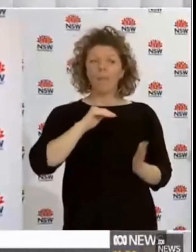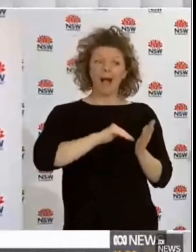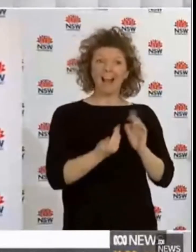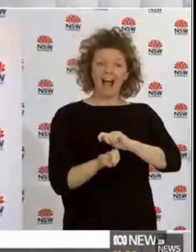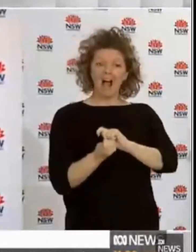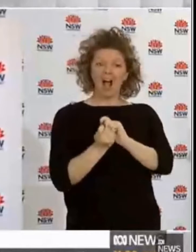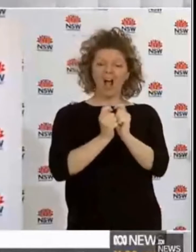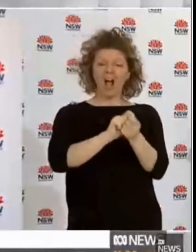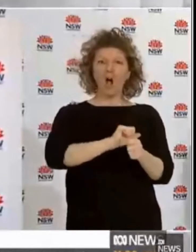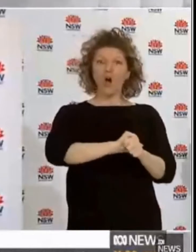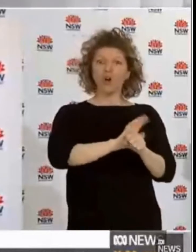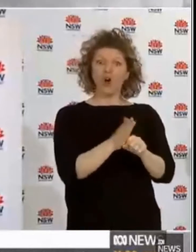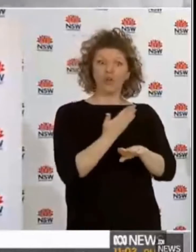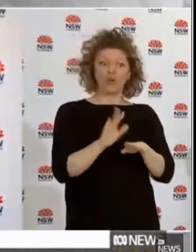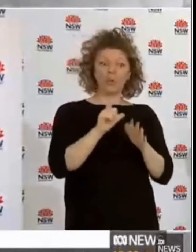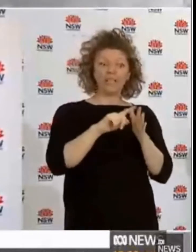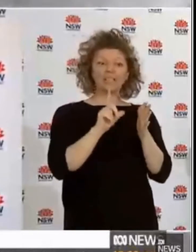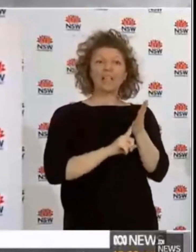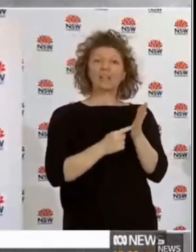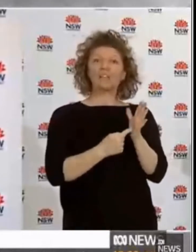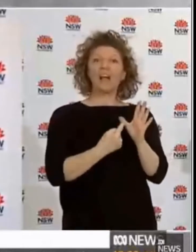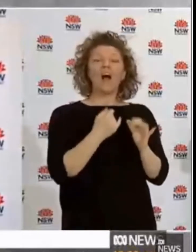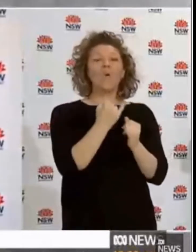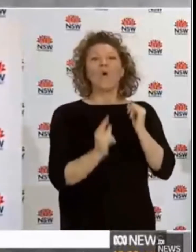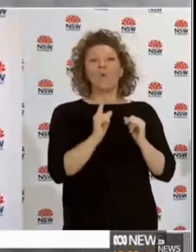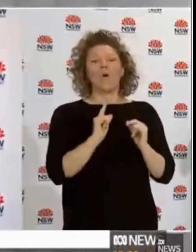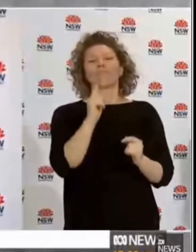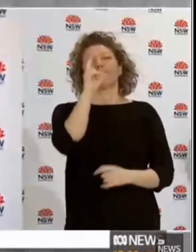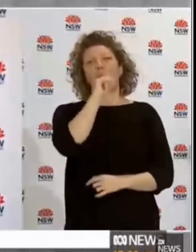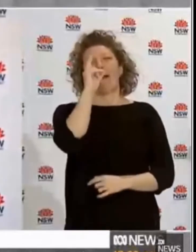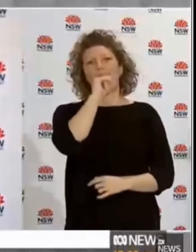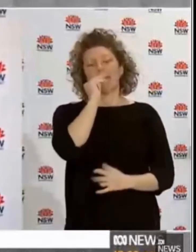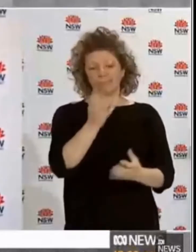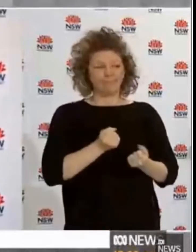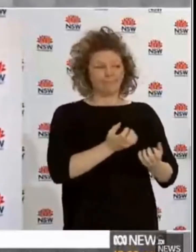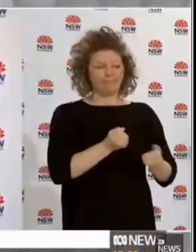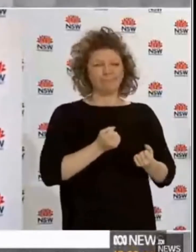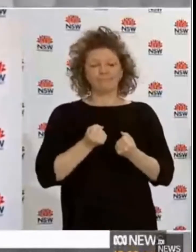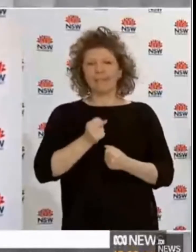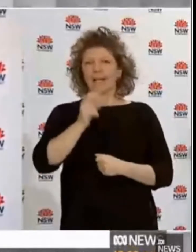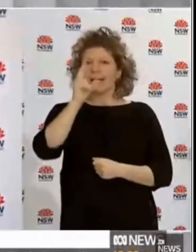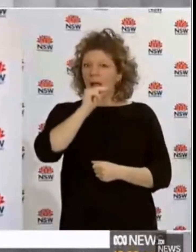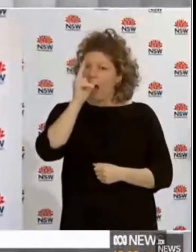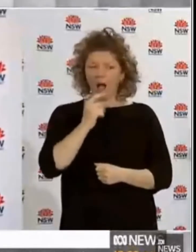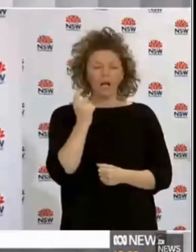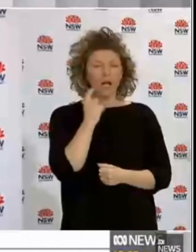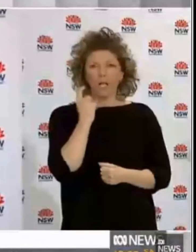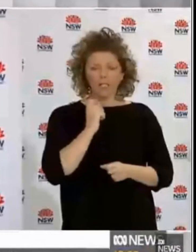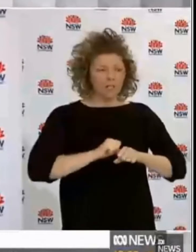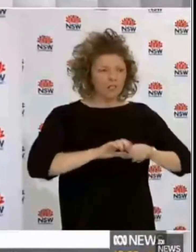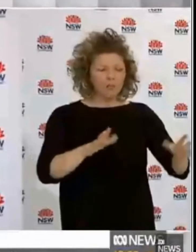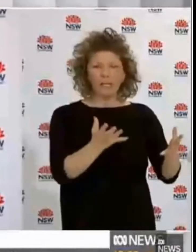younger people as well. It definitely is circulating in the younger community. And I want to stress that